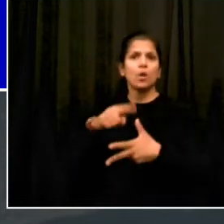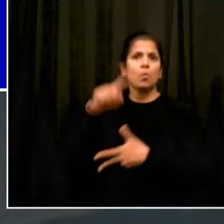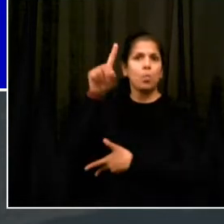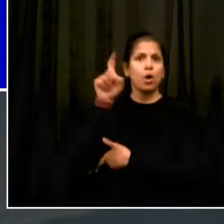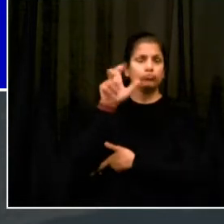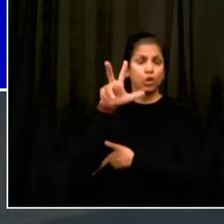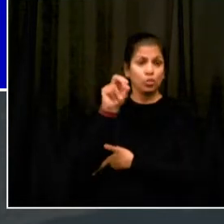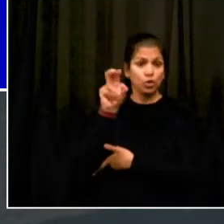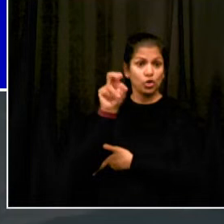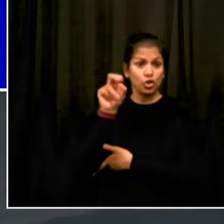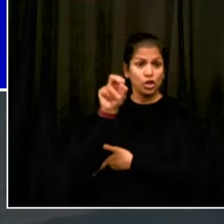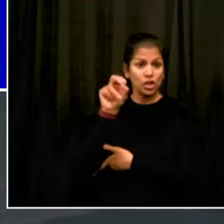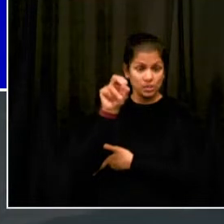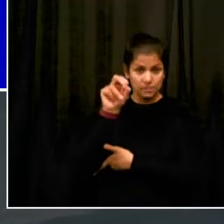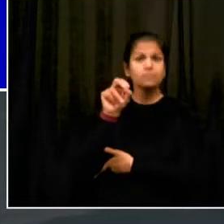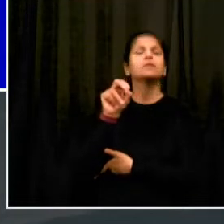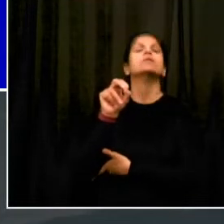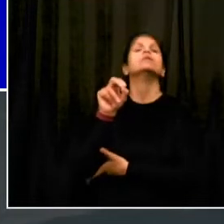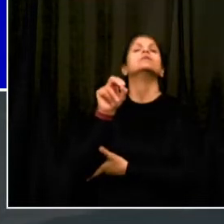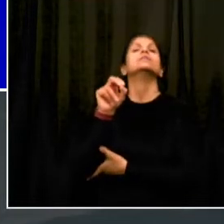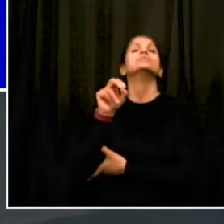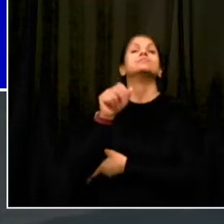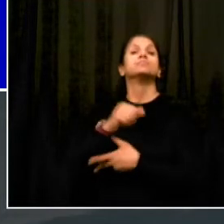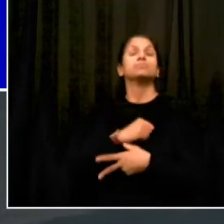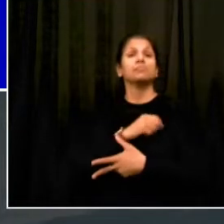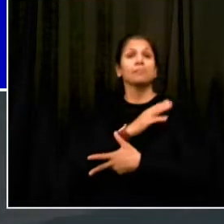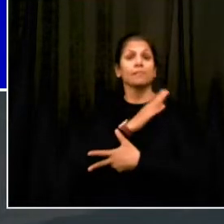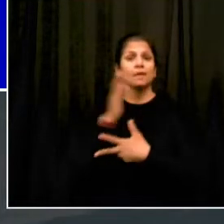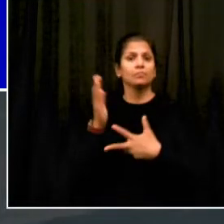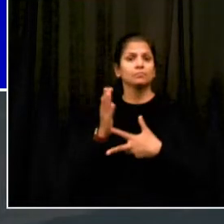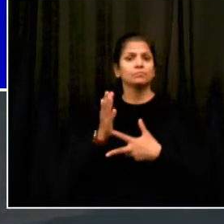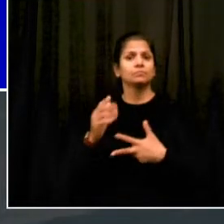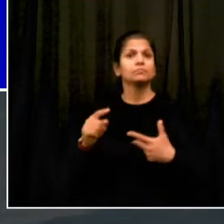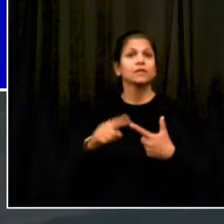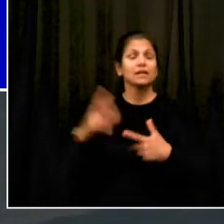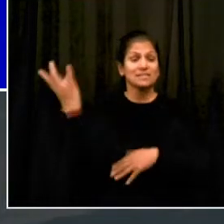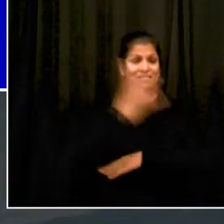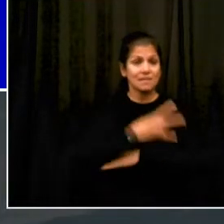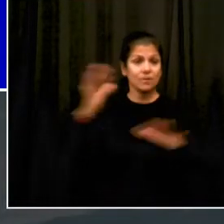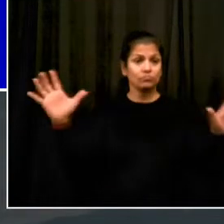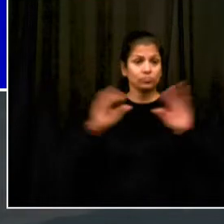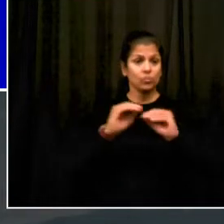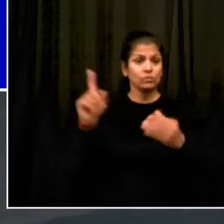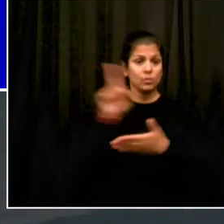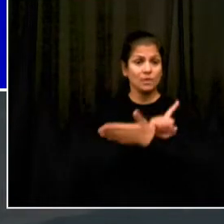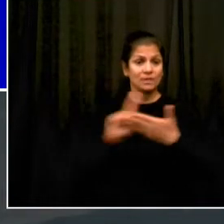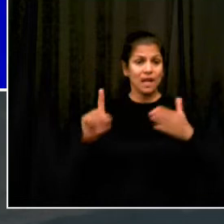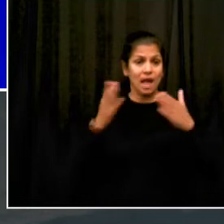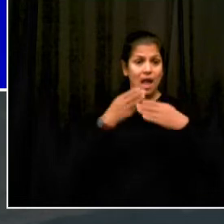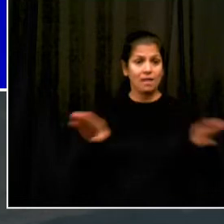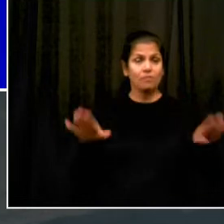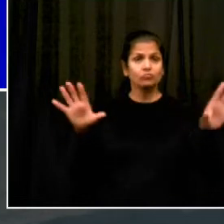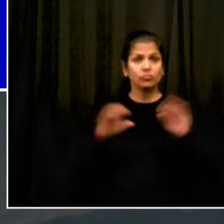48.12%. Number two, new reported cases on a 7-day average. Threshold 550 cases. Today's